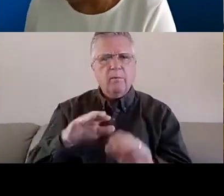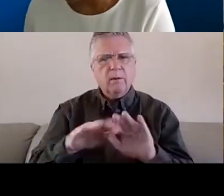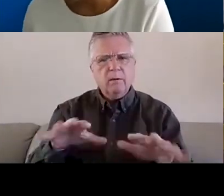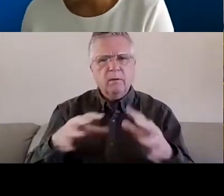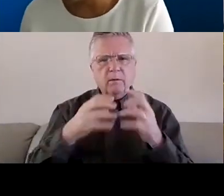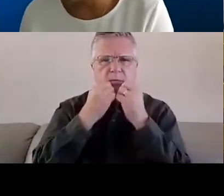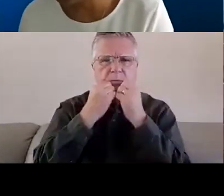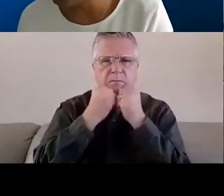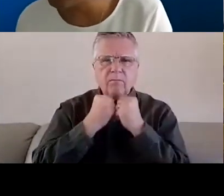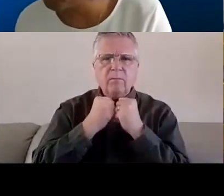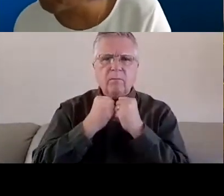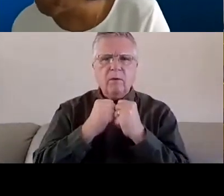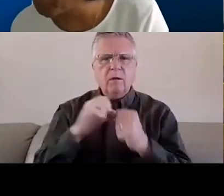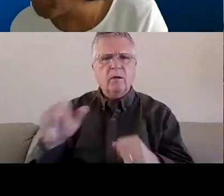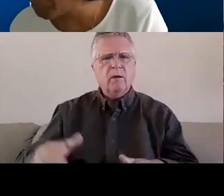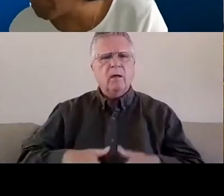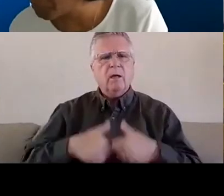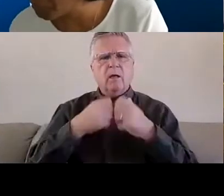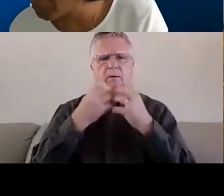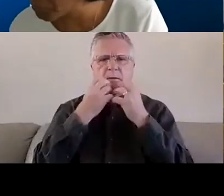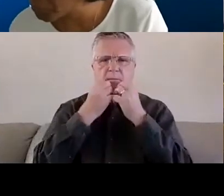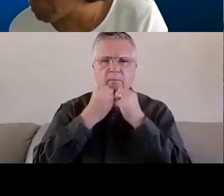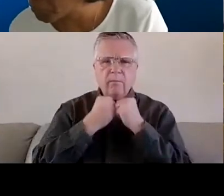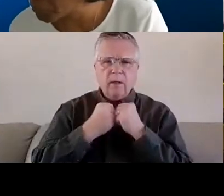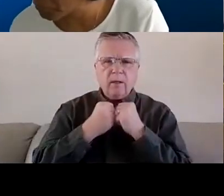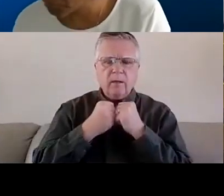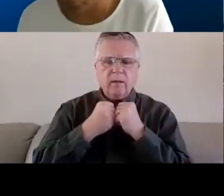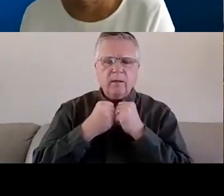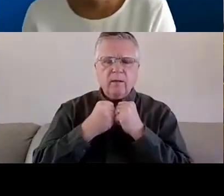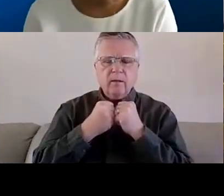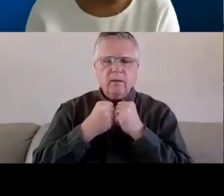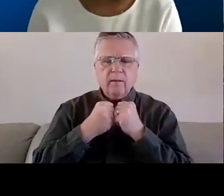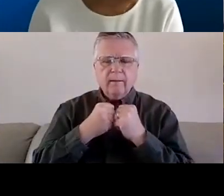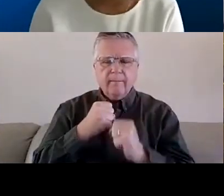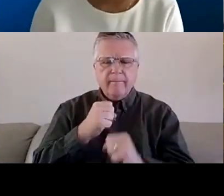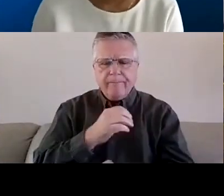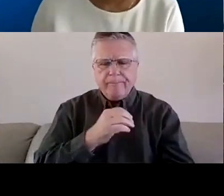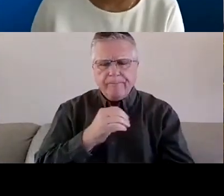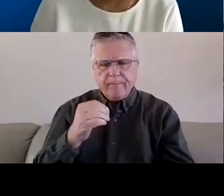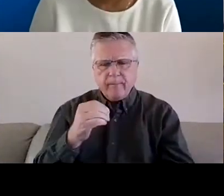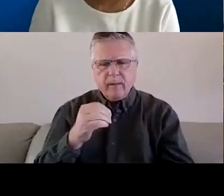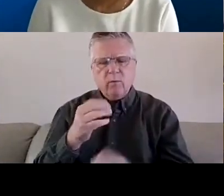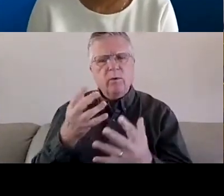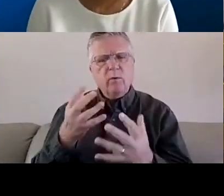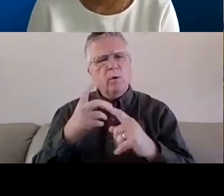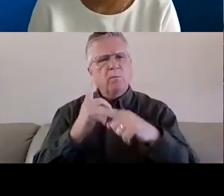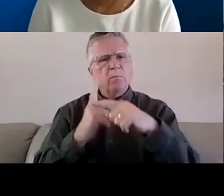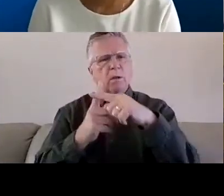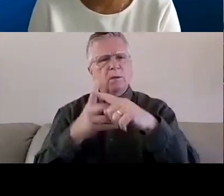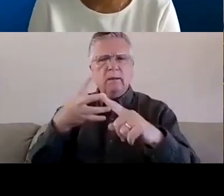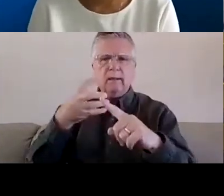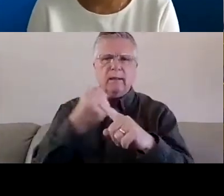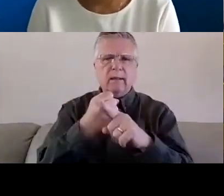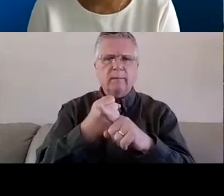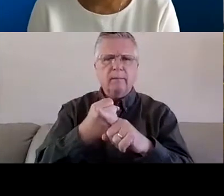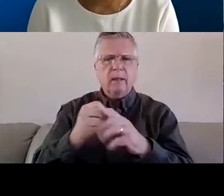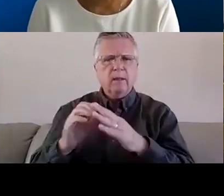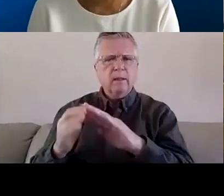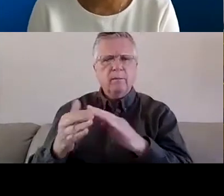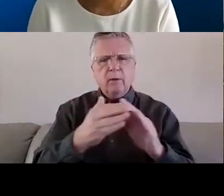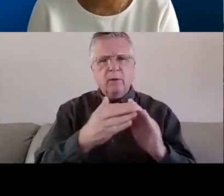lives matter. In this equation, while we're looking to positively impact communities and